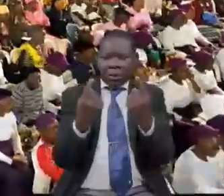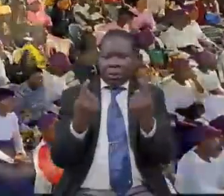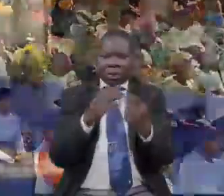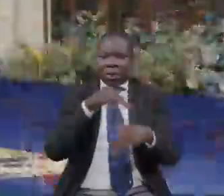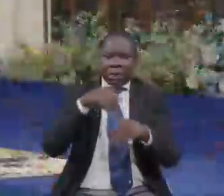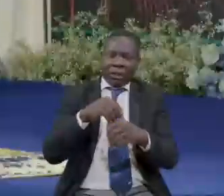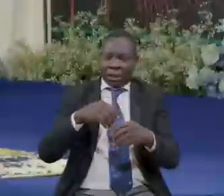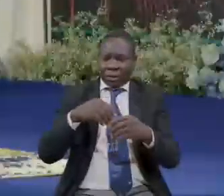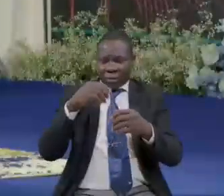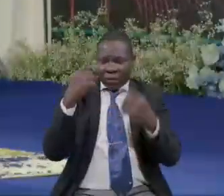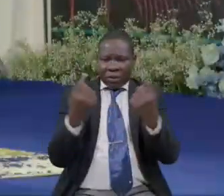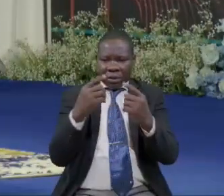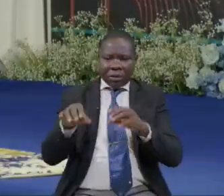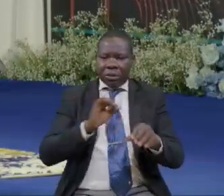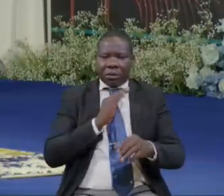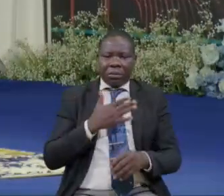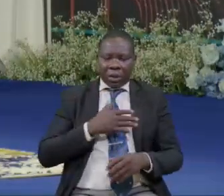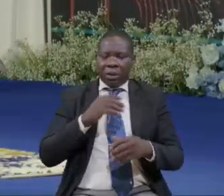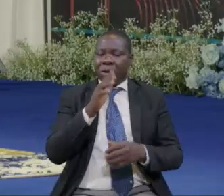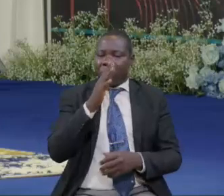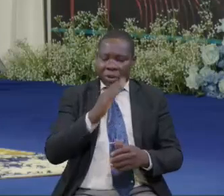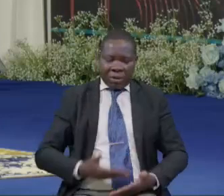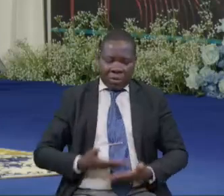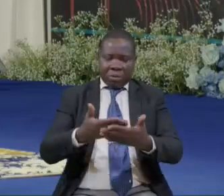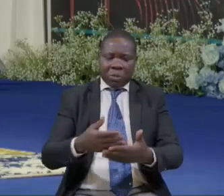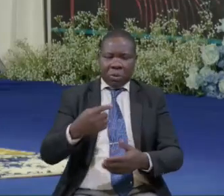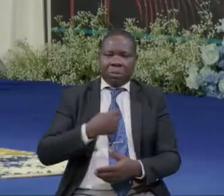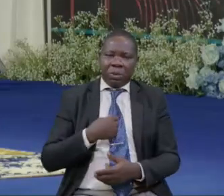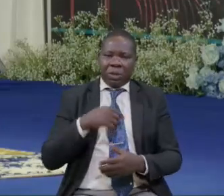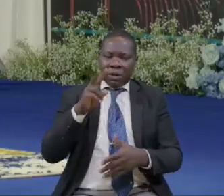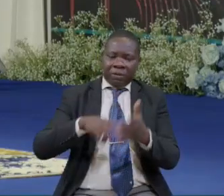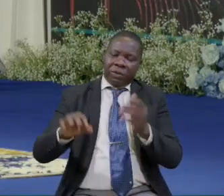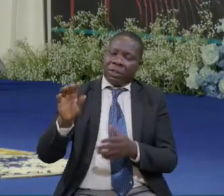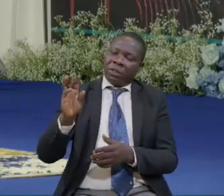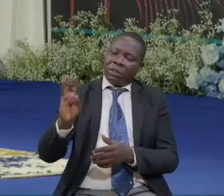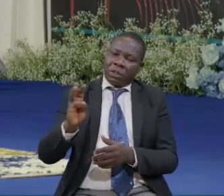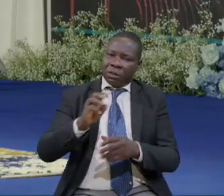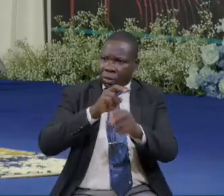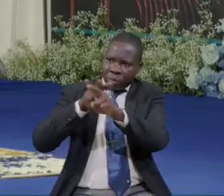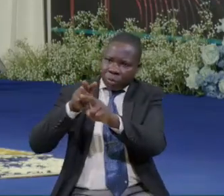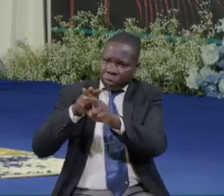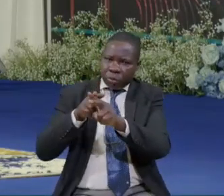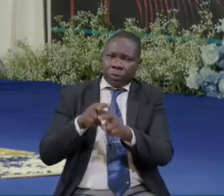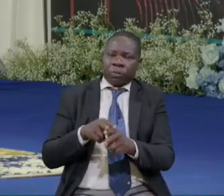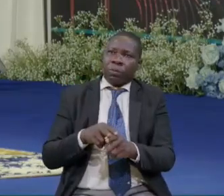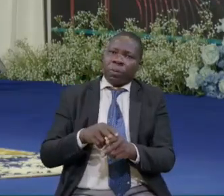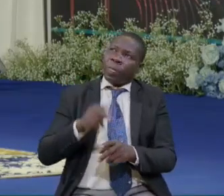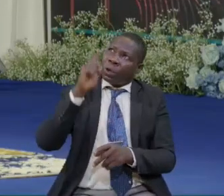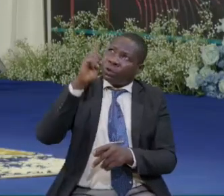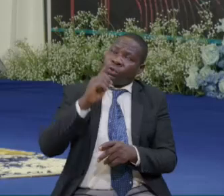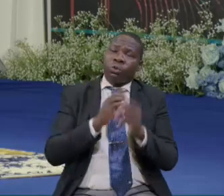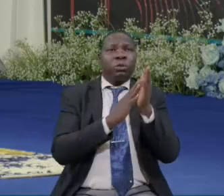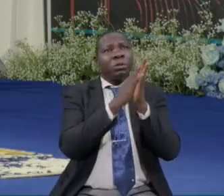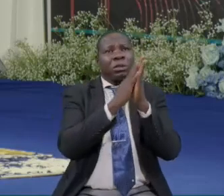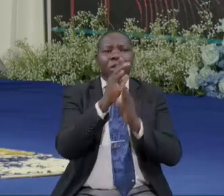conceive me. Look at verse 6. In verse 6 it says, behold, thou desirest truth in